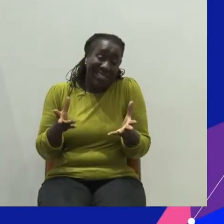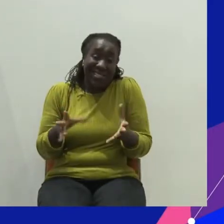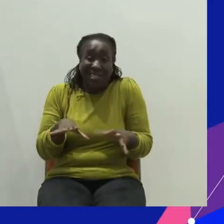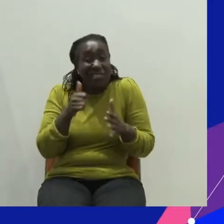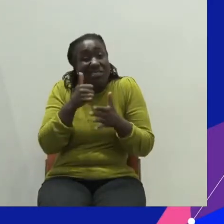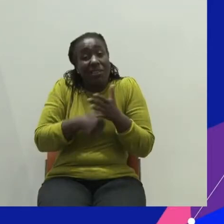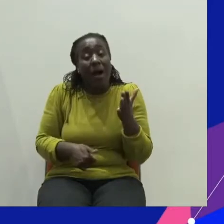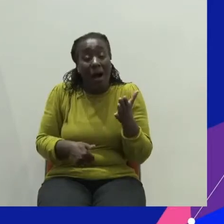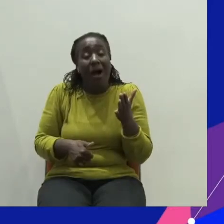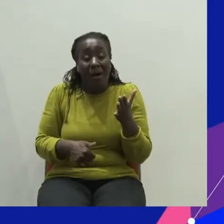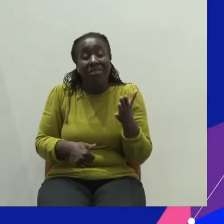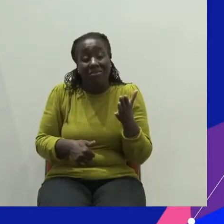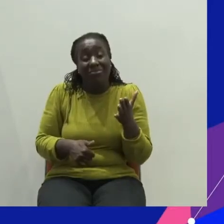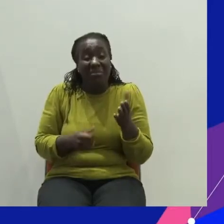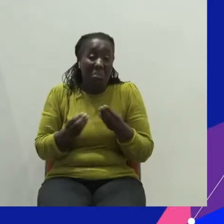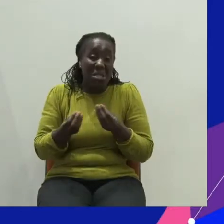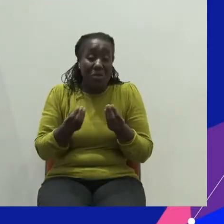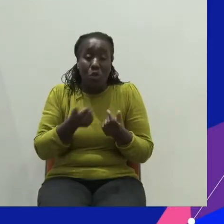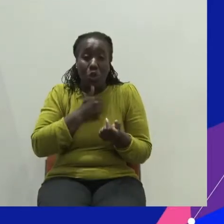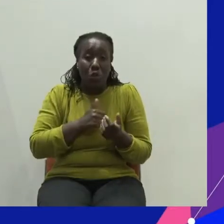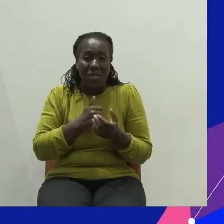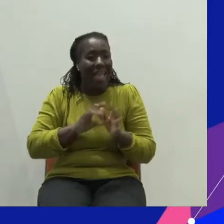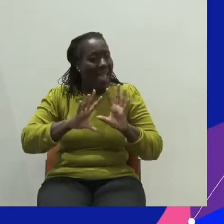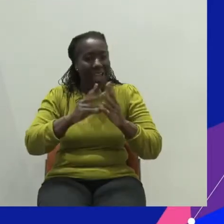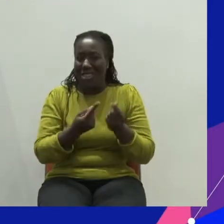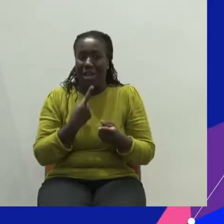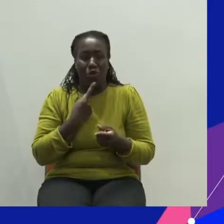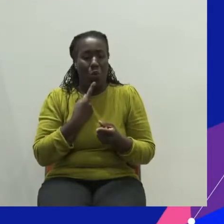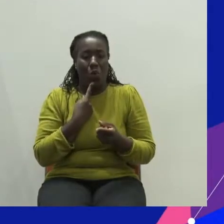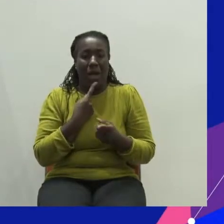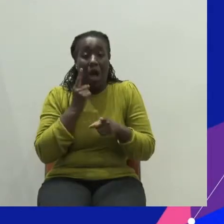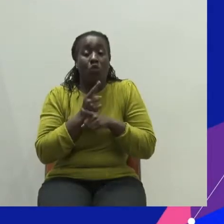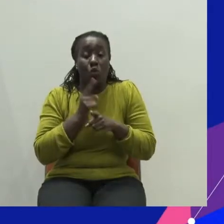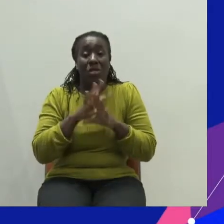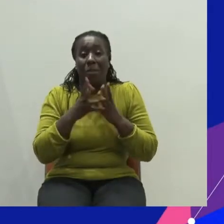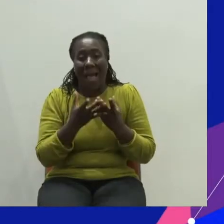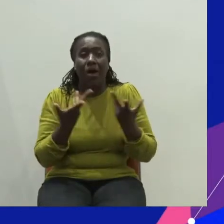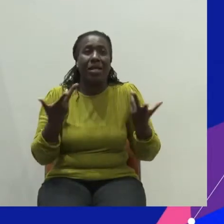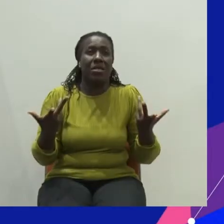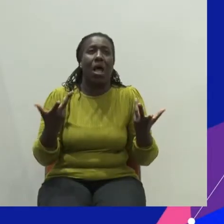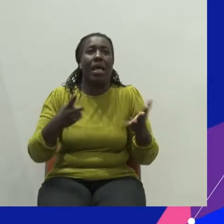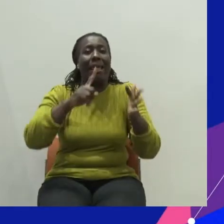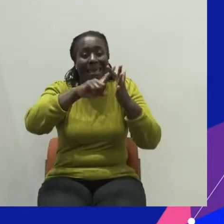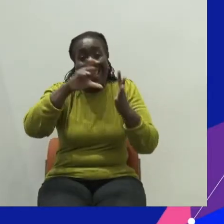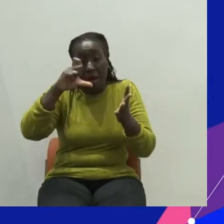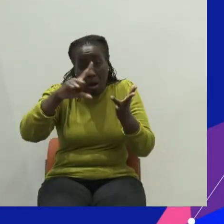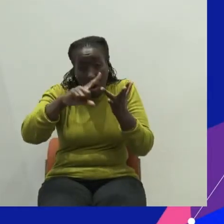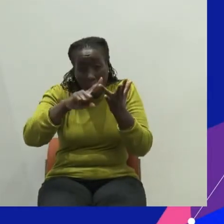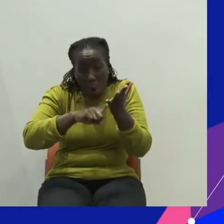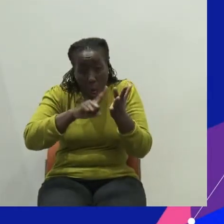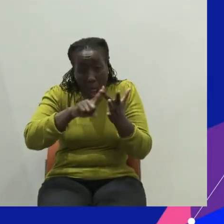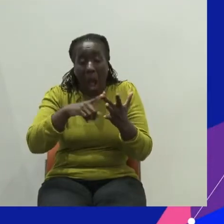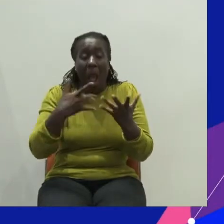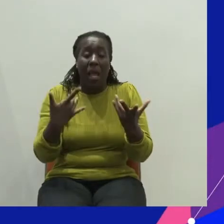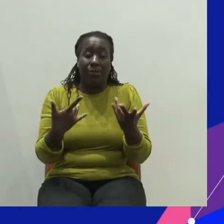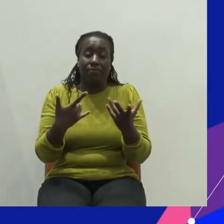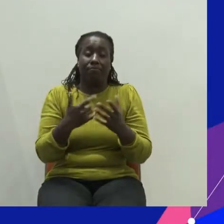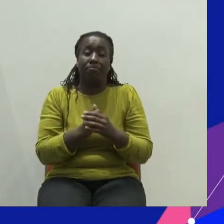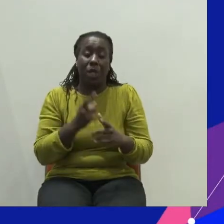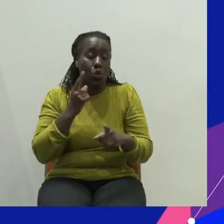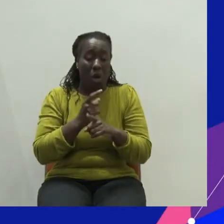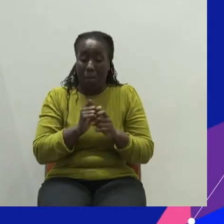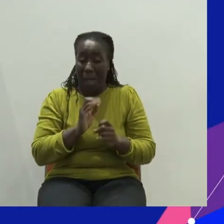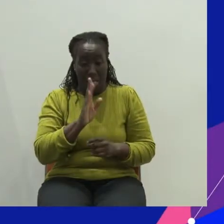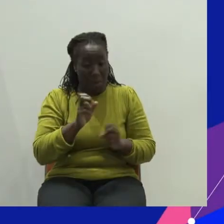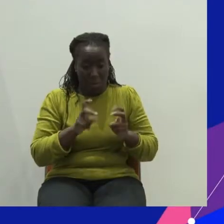material to make compounds from. And everything I talked about today is work we do in E. coli, and I show this example of building these pathways in E. coli. I